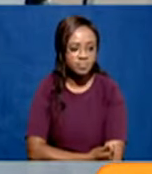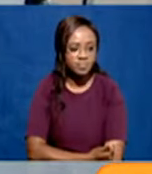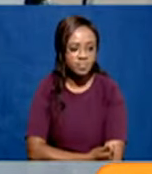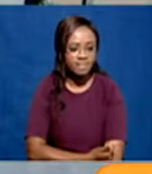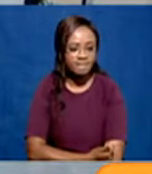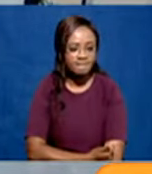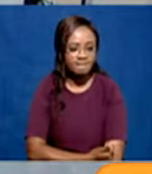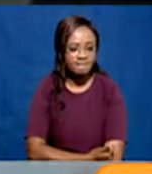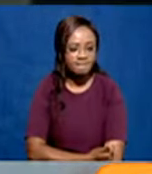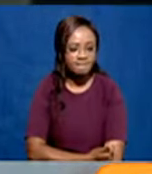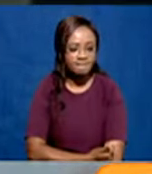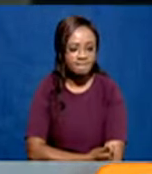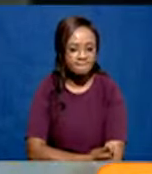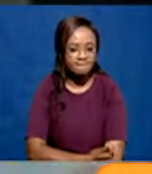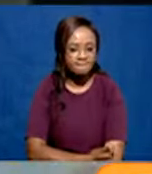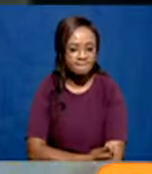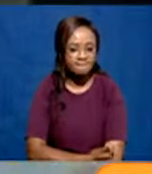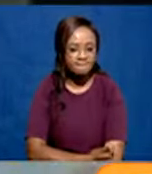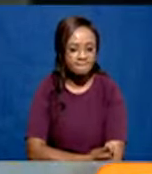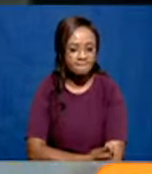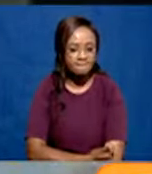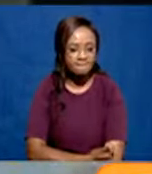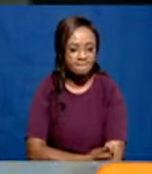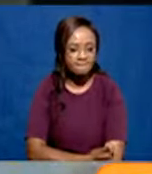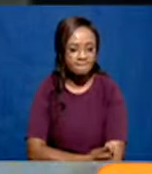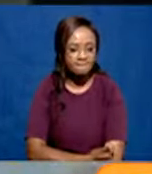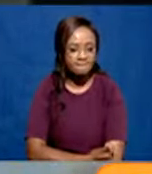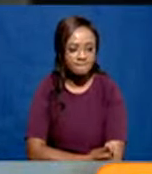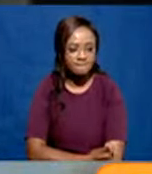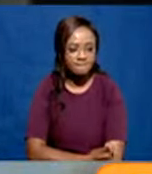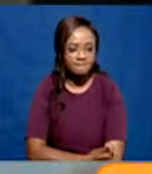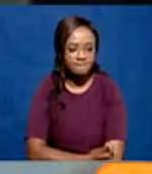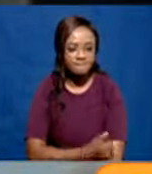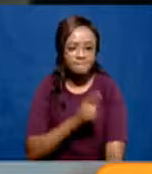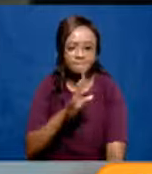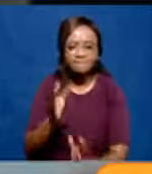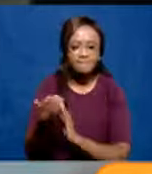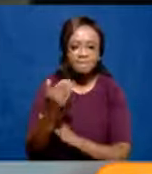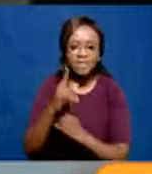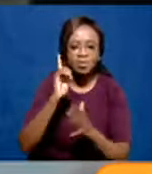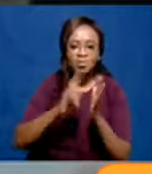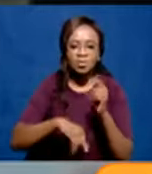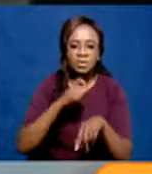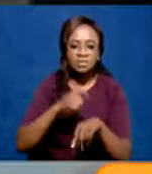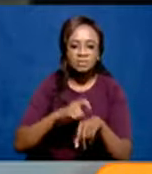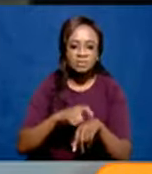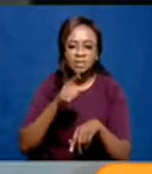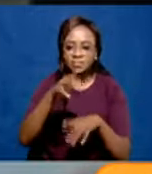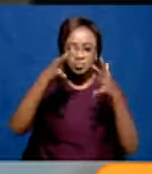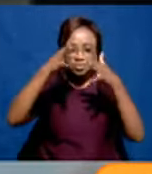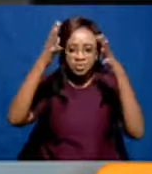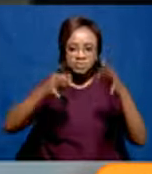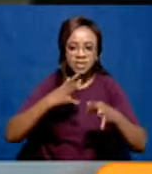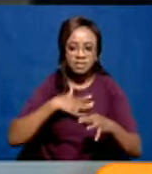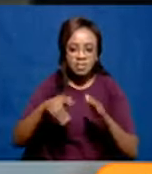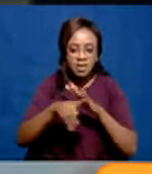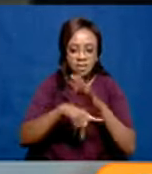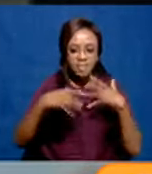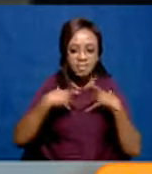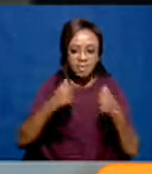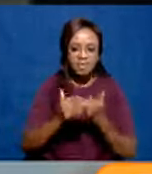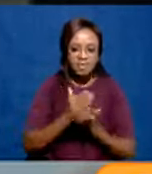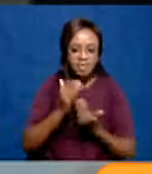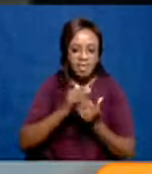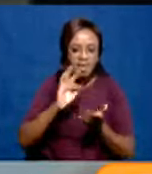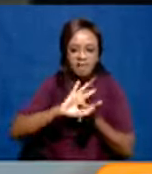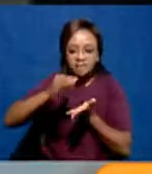meaning, for example, like he was asking, at what time do you decide my primary healthcare fund is